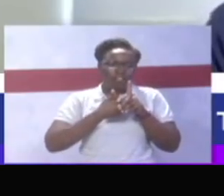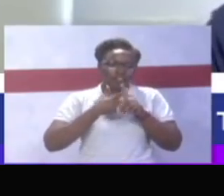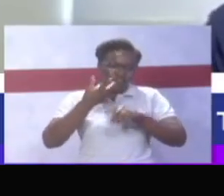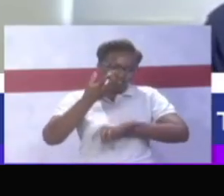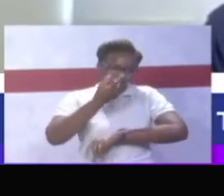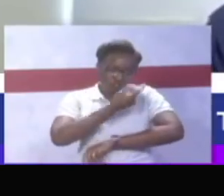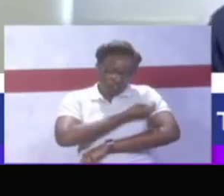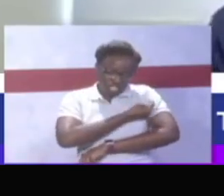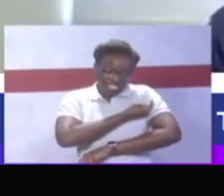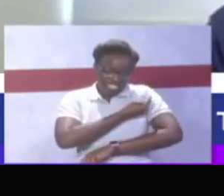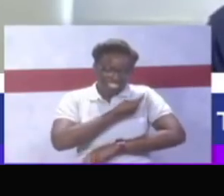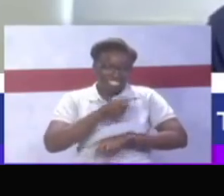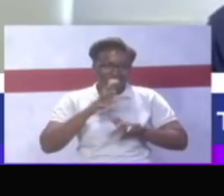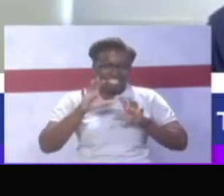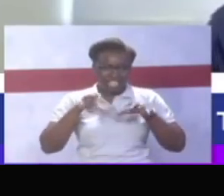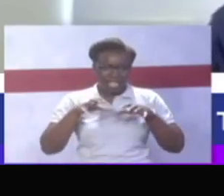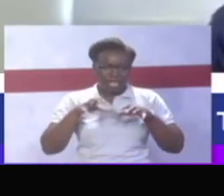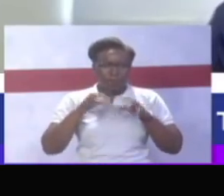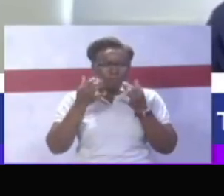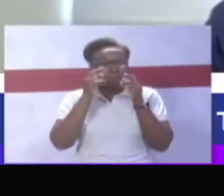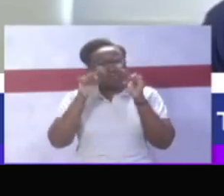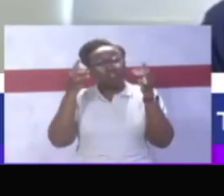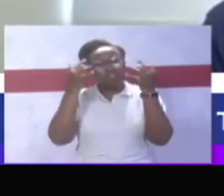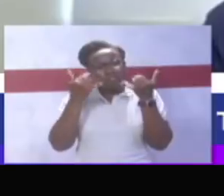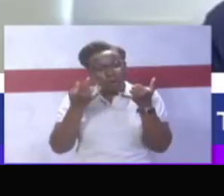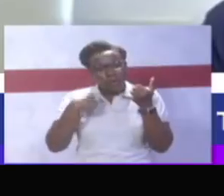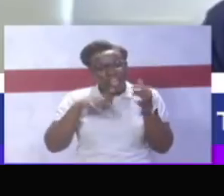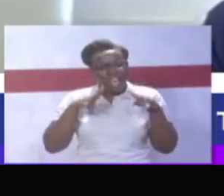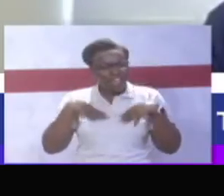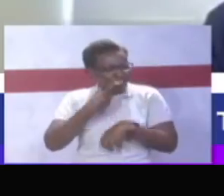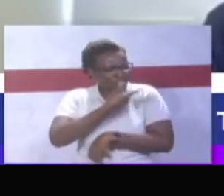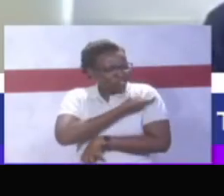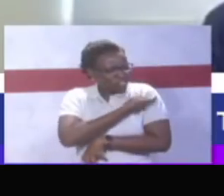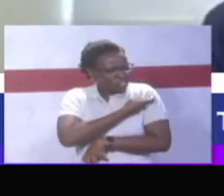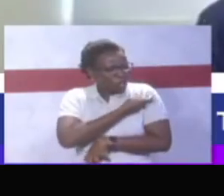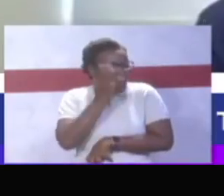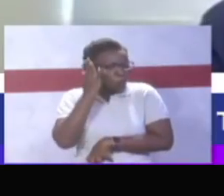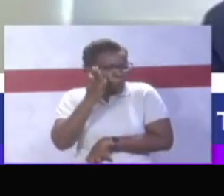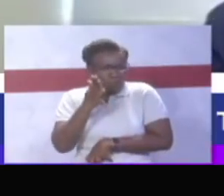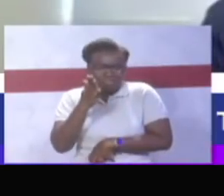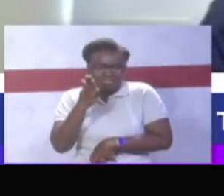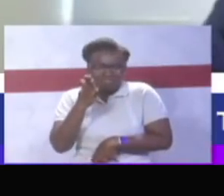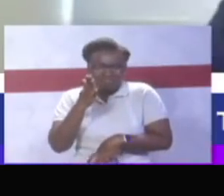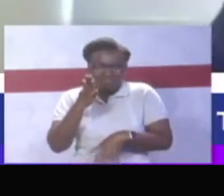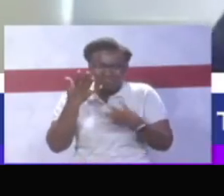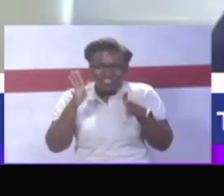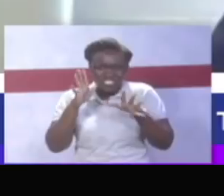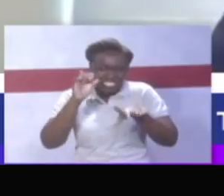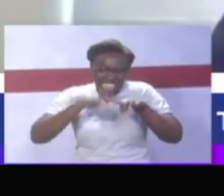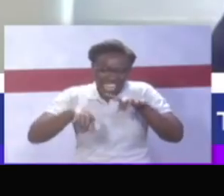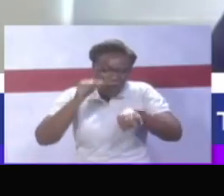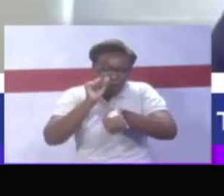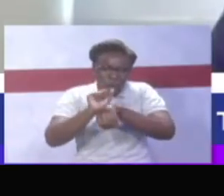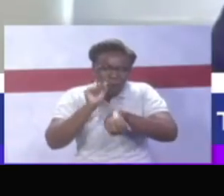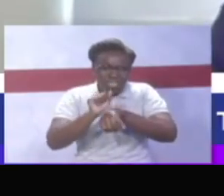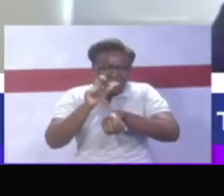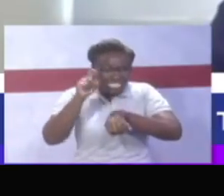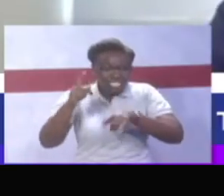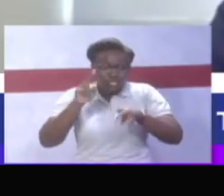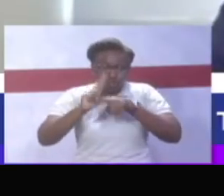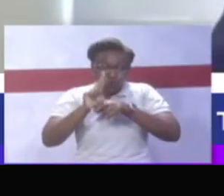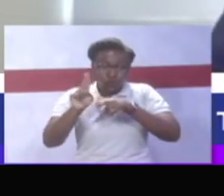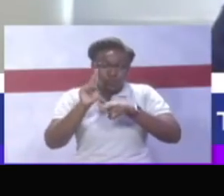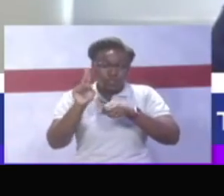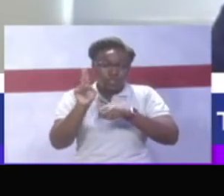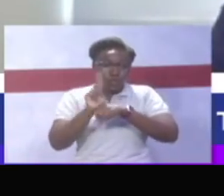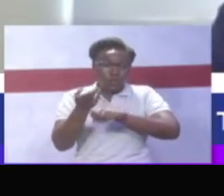have vaccines basically going to expire, and the Delta variant, which can reinfect people who were infected with previous